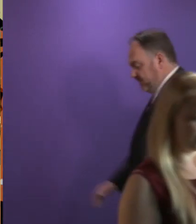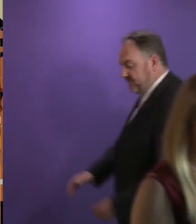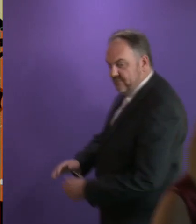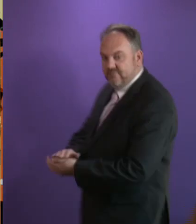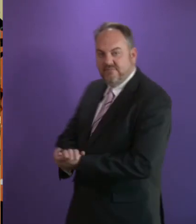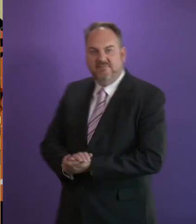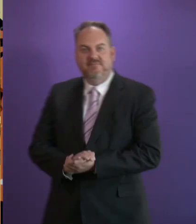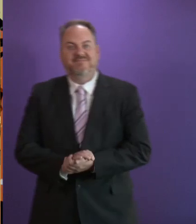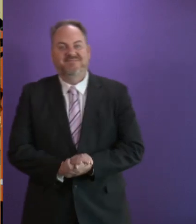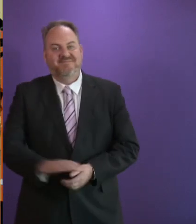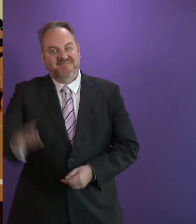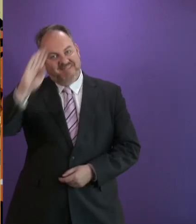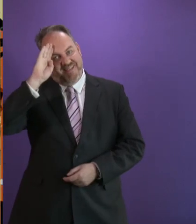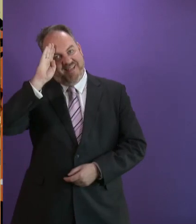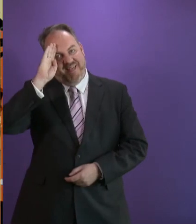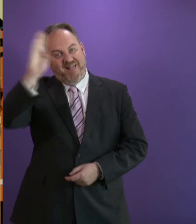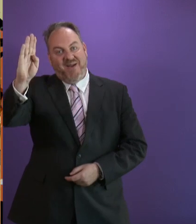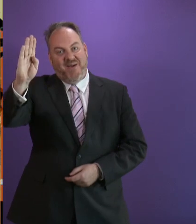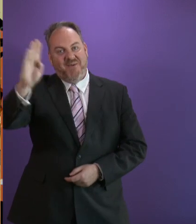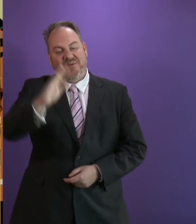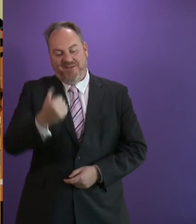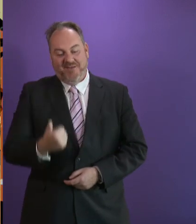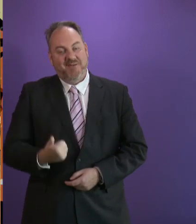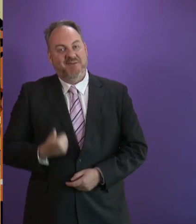Hi, good morning.